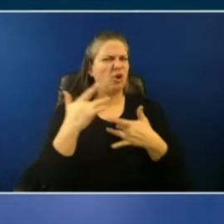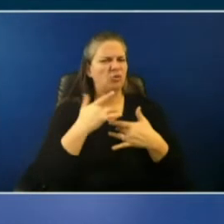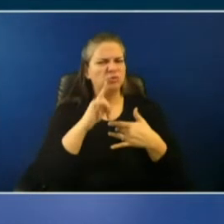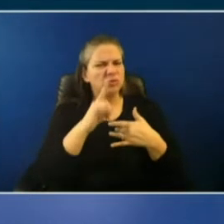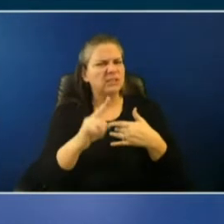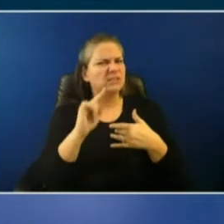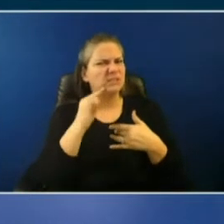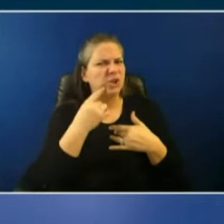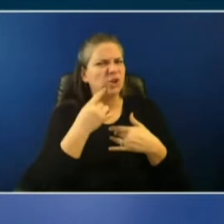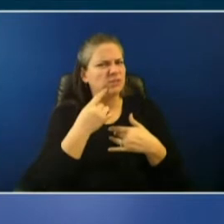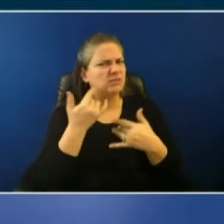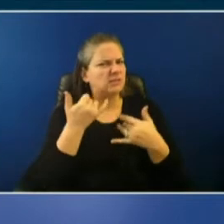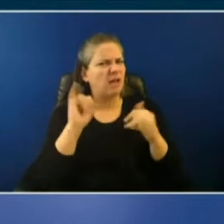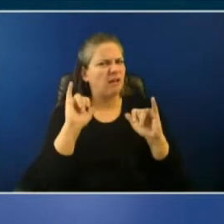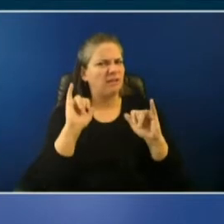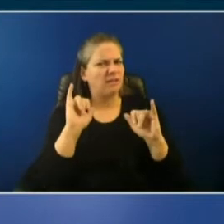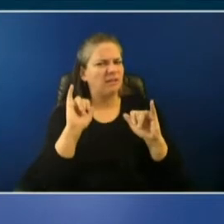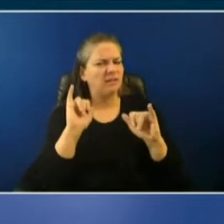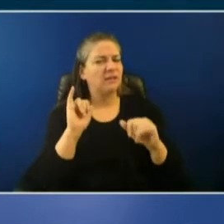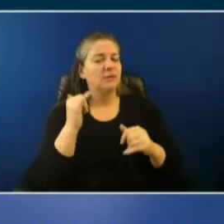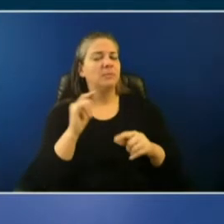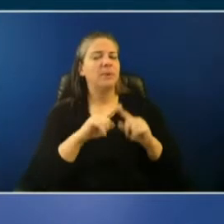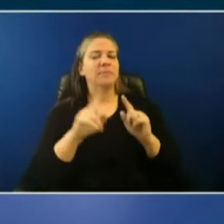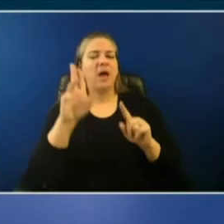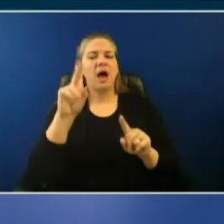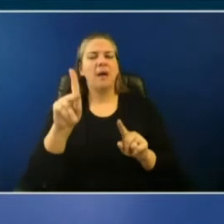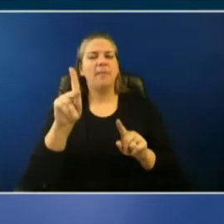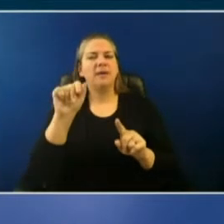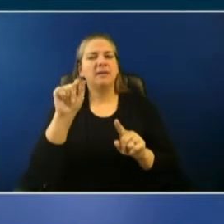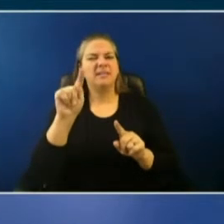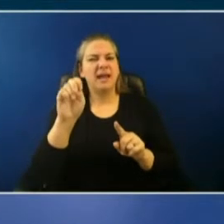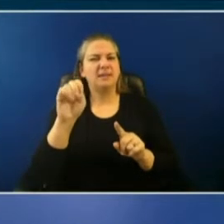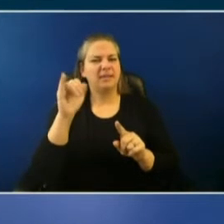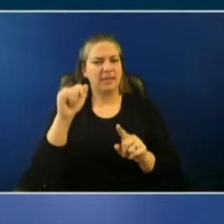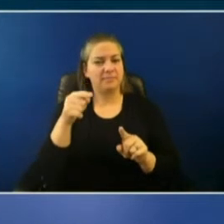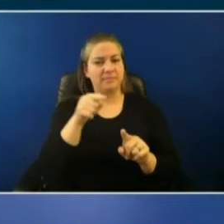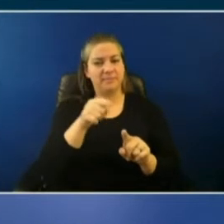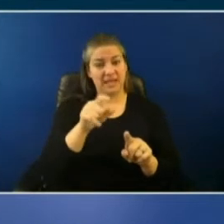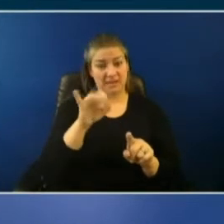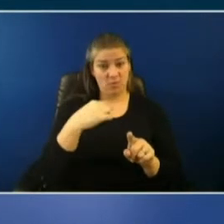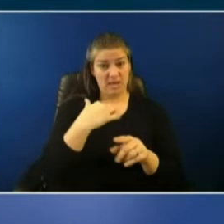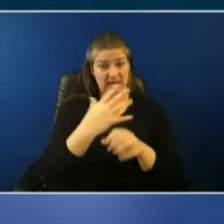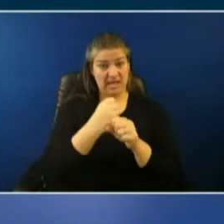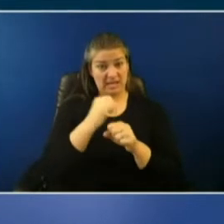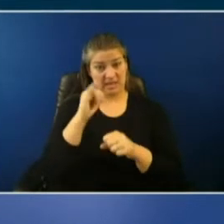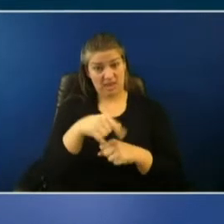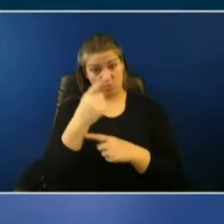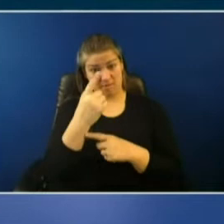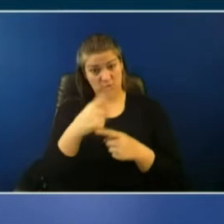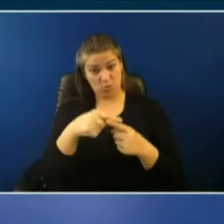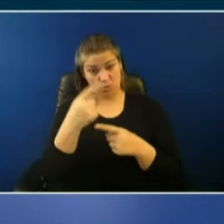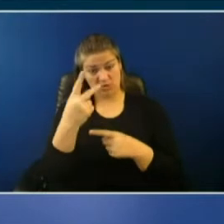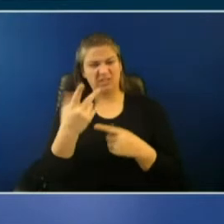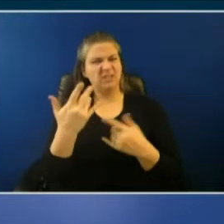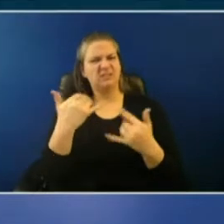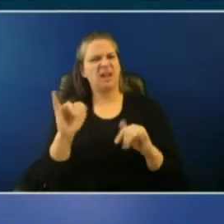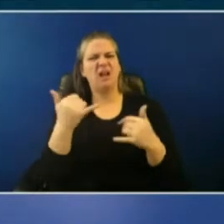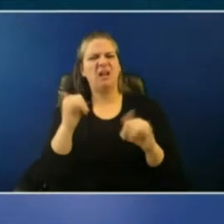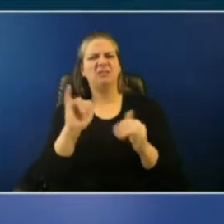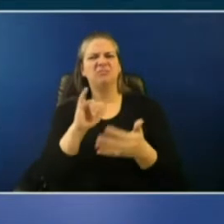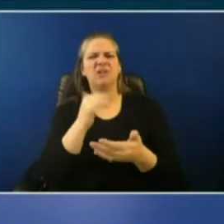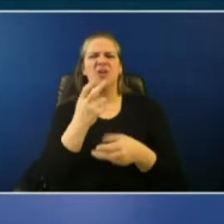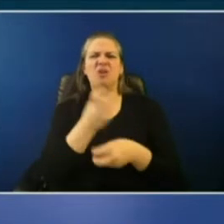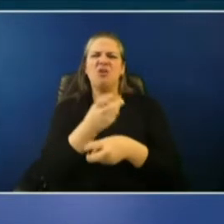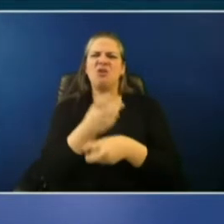So this is the most up-to-date information. If we get this amount, it's going to be a tough couple days. It's certainly